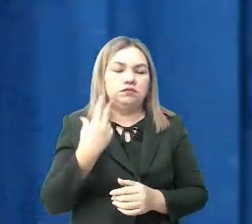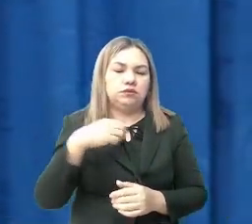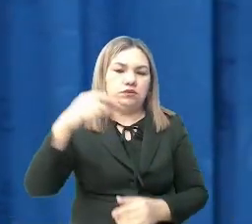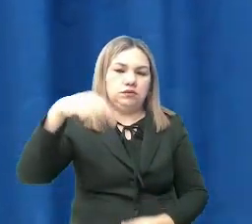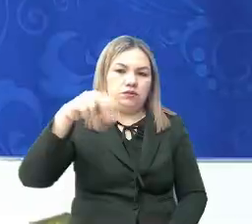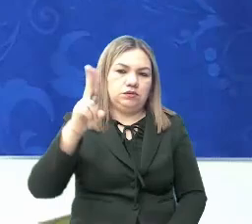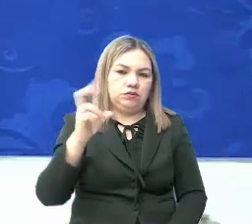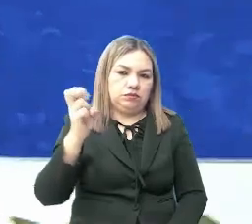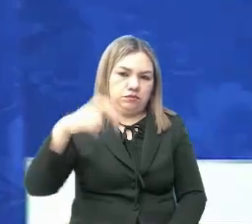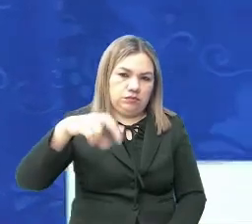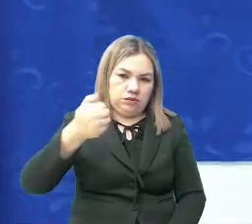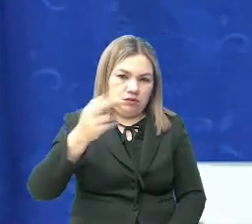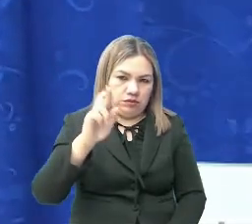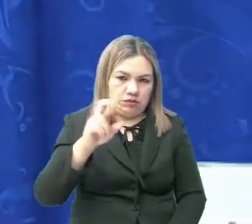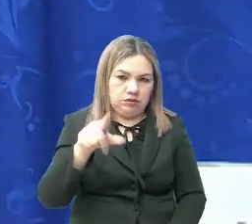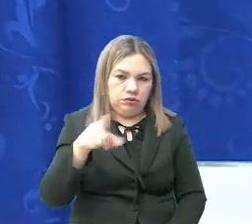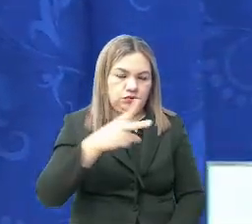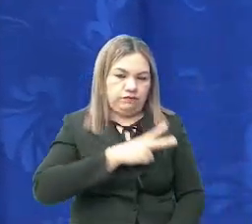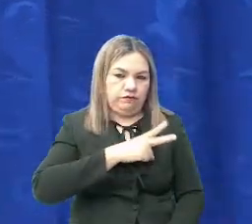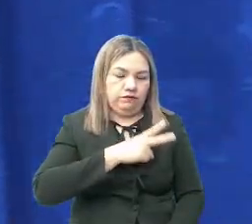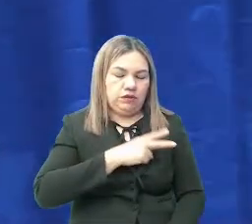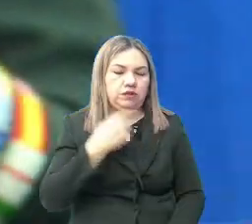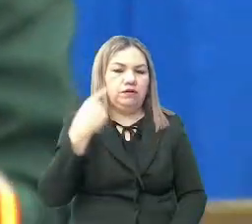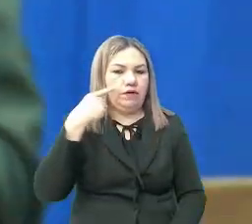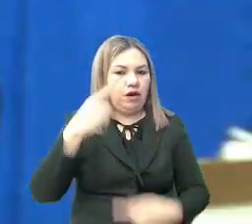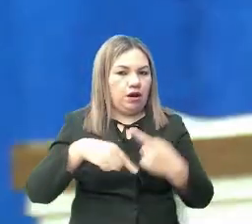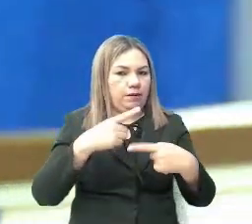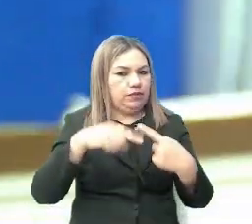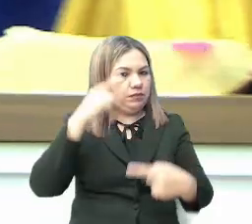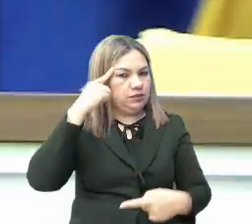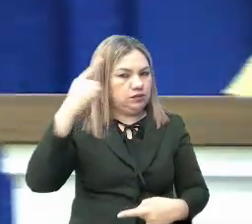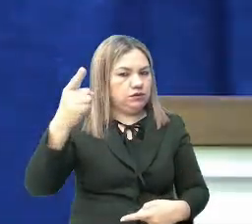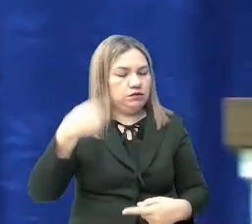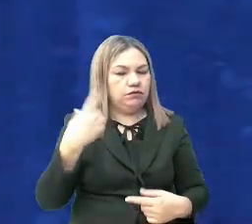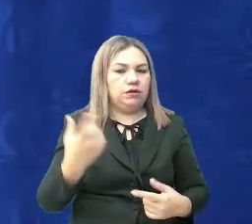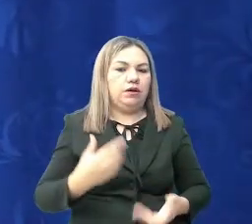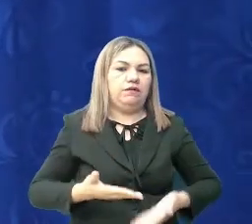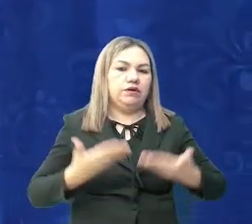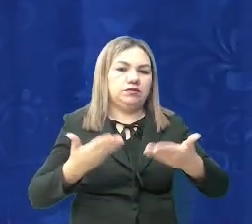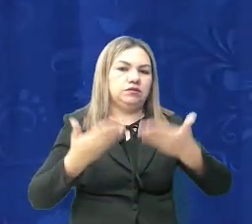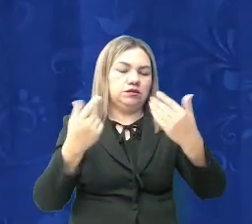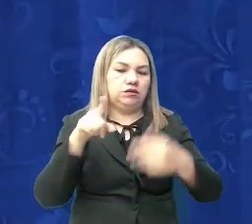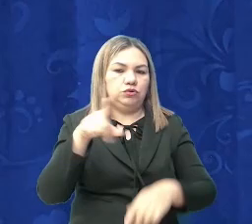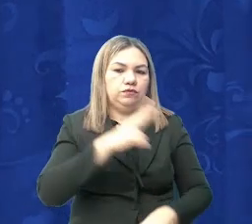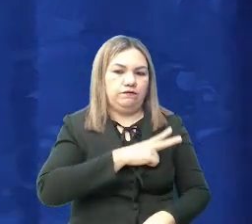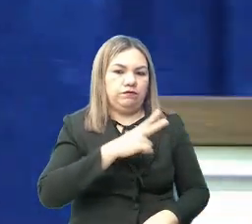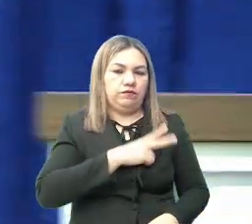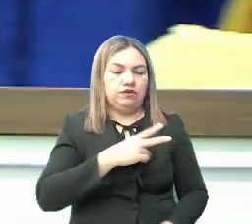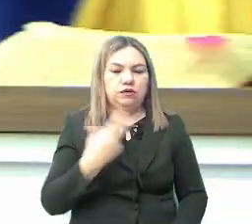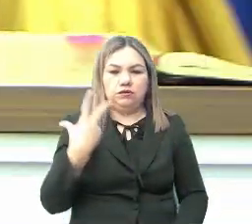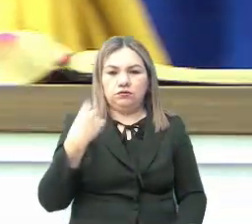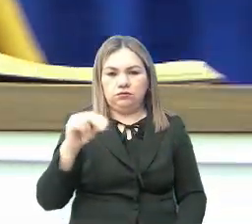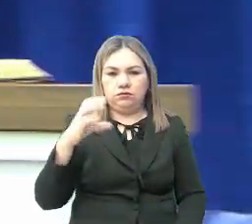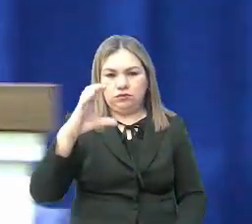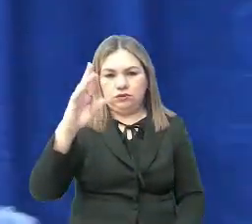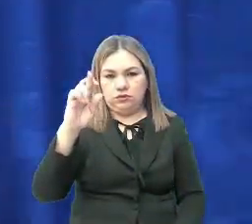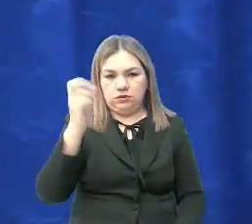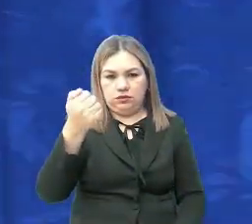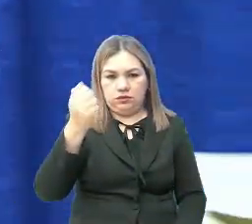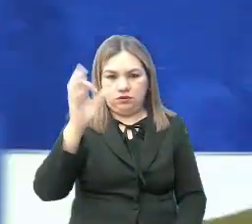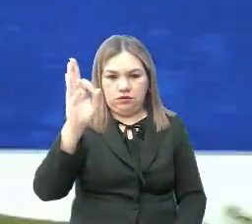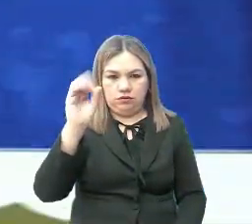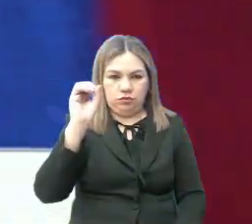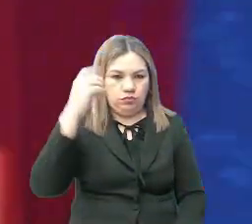to be burned, and God is going to change your mentality, and you're going to go forward in life. How many of you say amen? You weren't created for